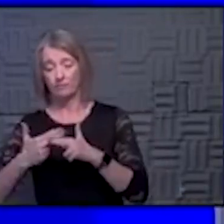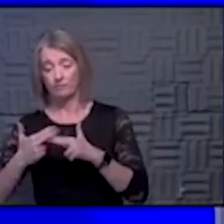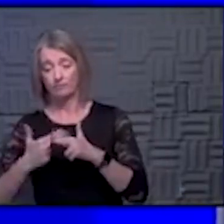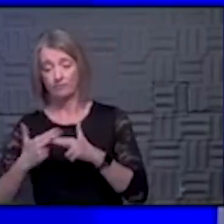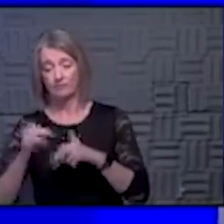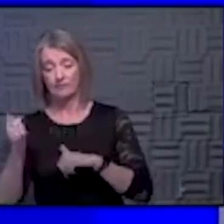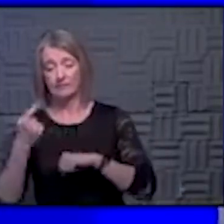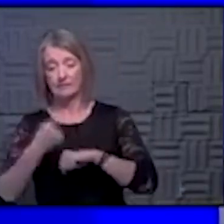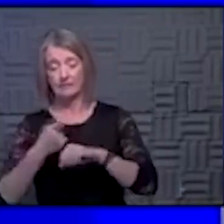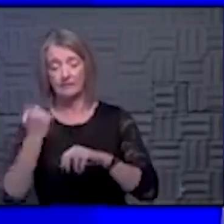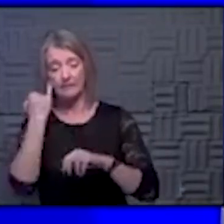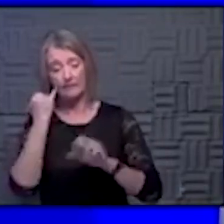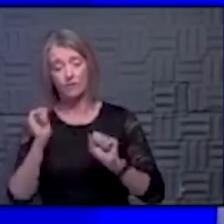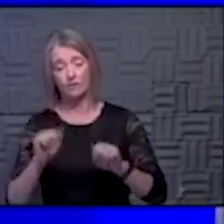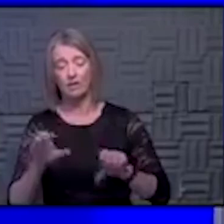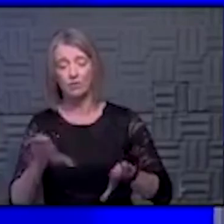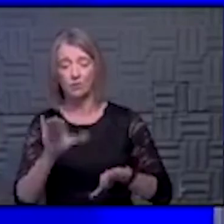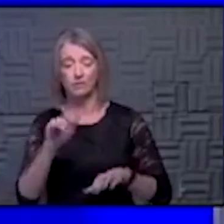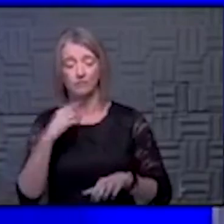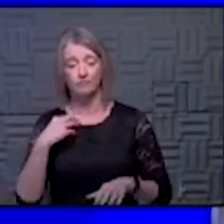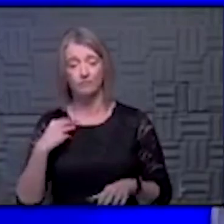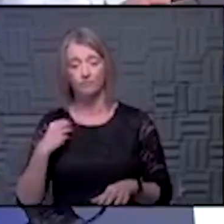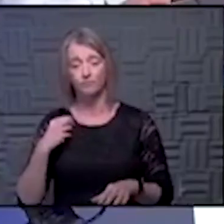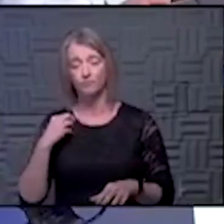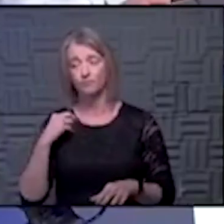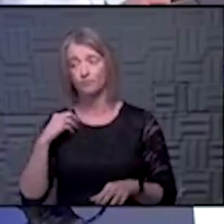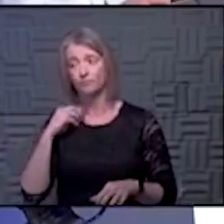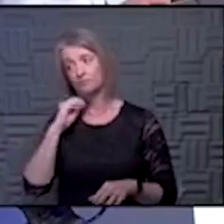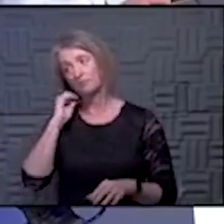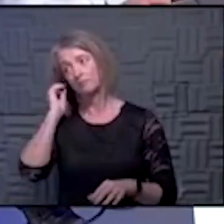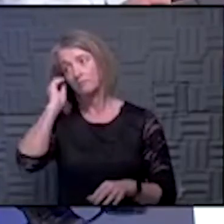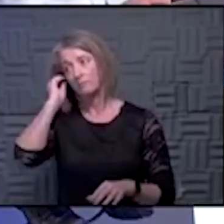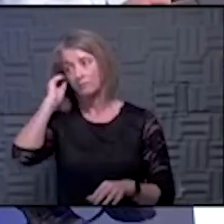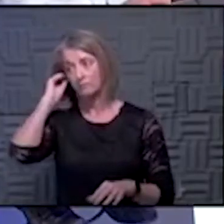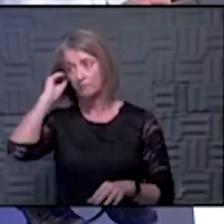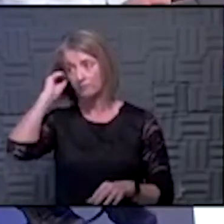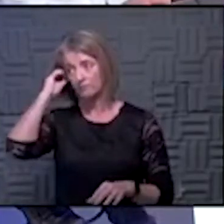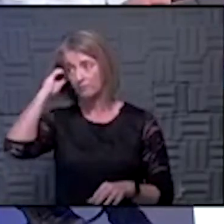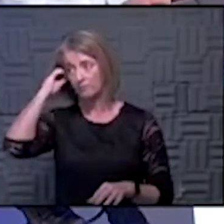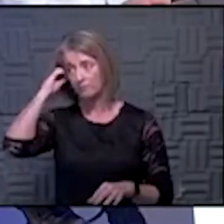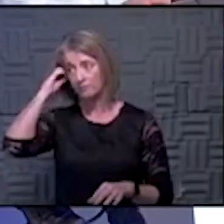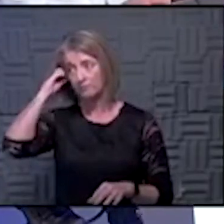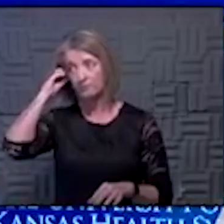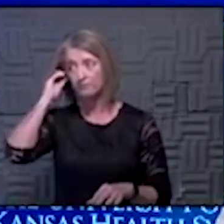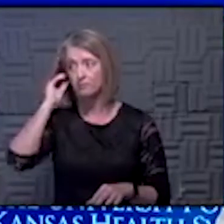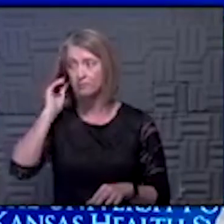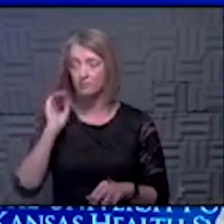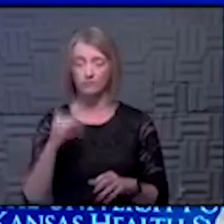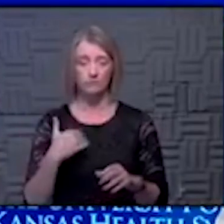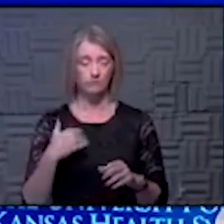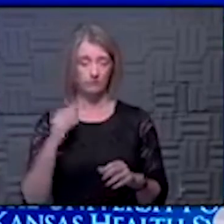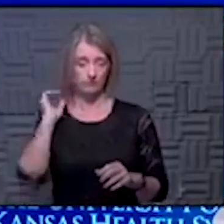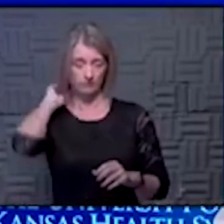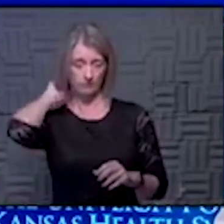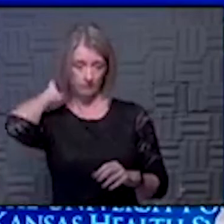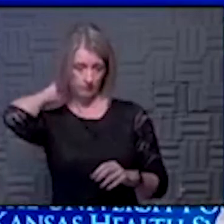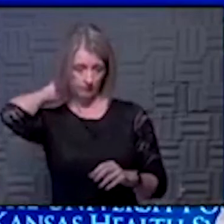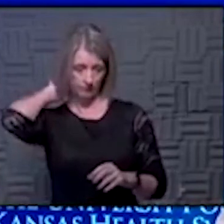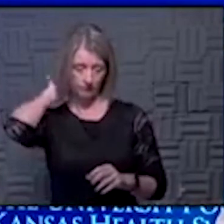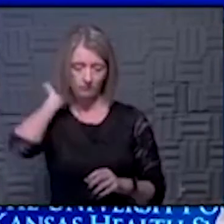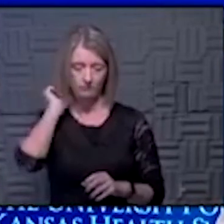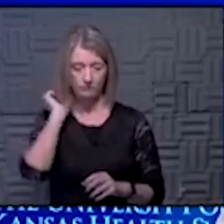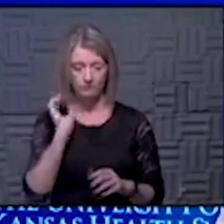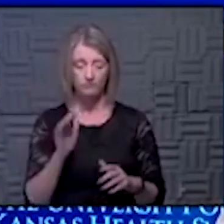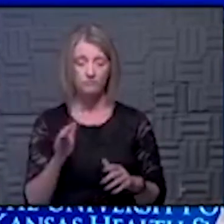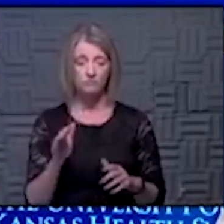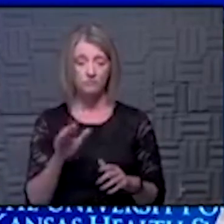that 10 days or so if you're able to do that. And there's no doubt that there are plenty of other diseases, chronic or acute, that have